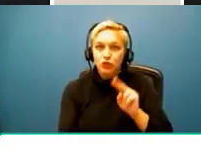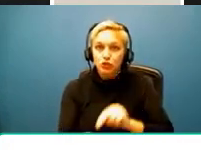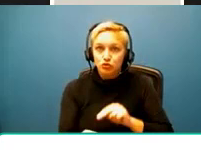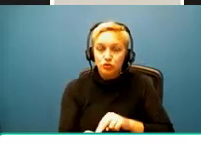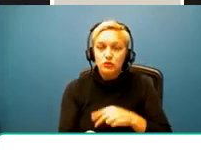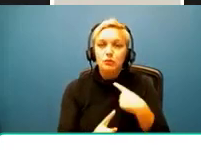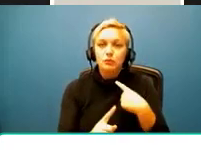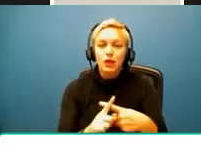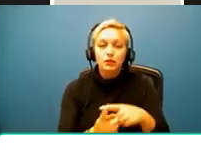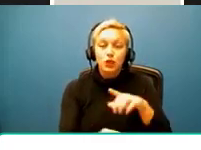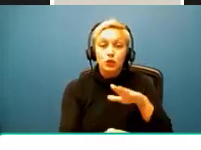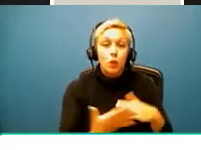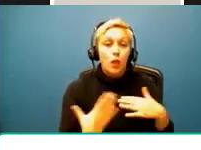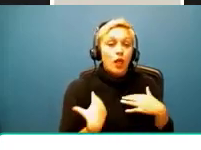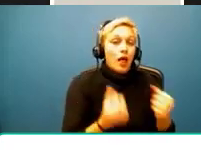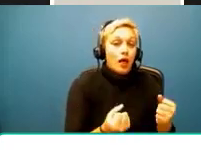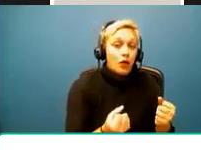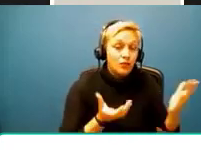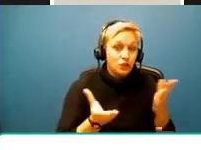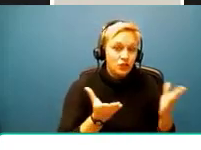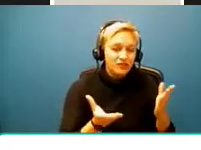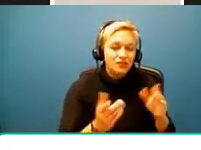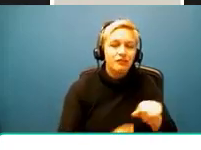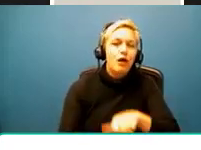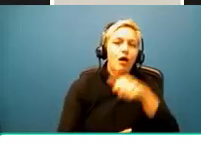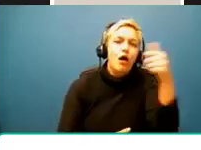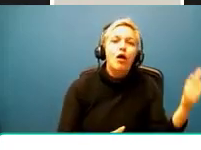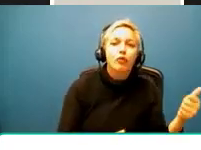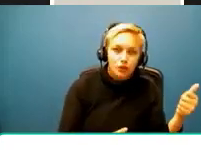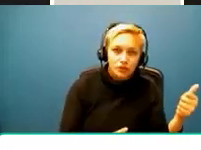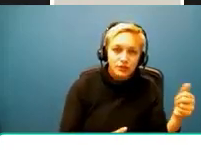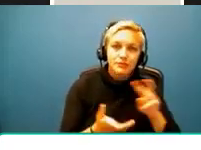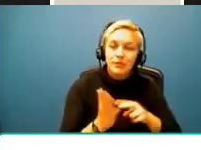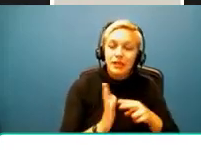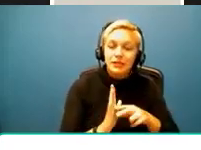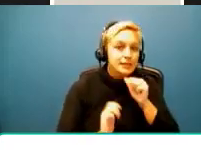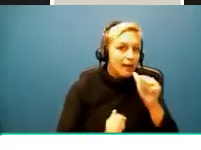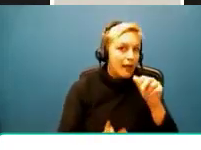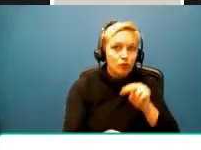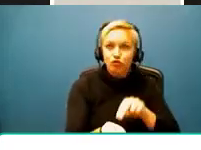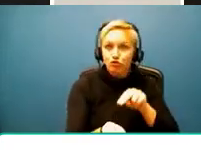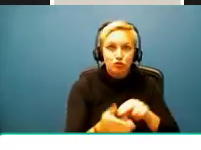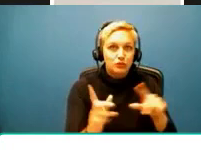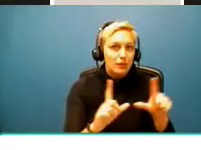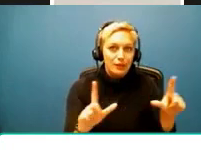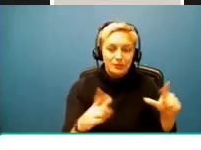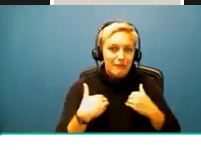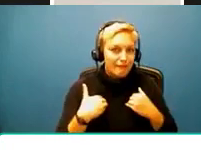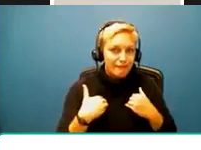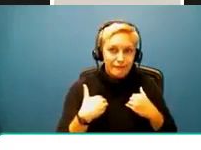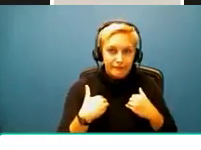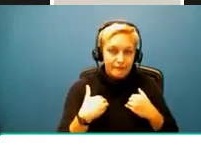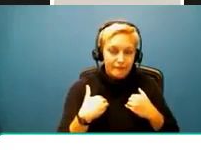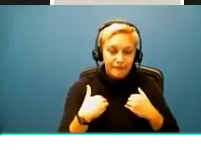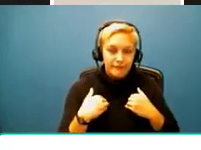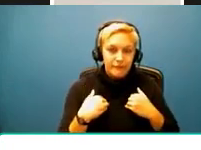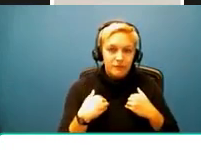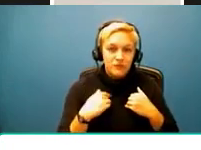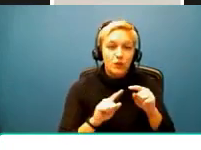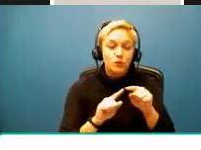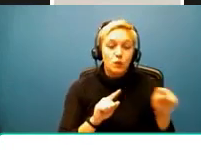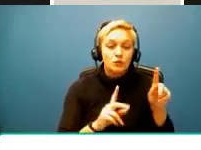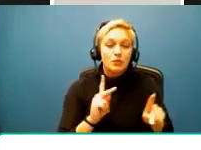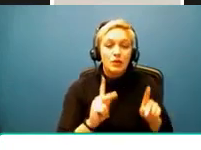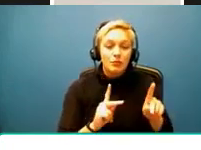are those services that are provided by others that aren't licensed nurses. And are done so that the student